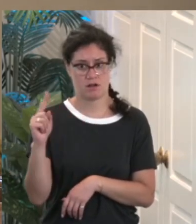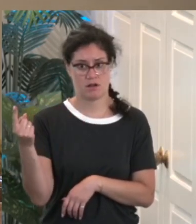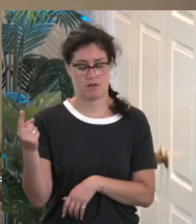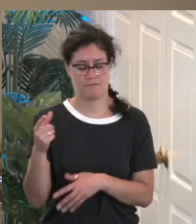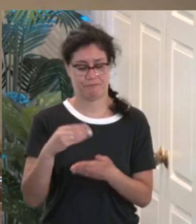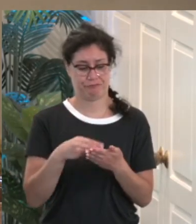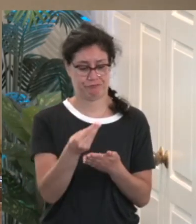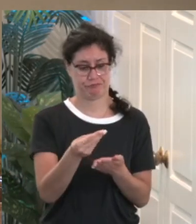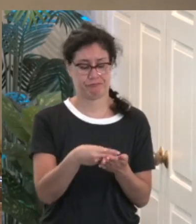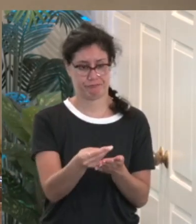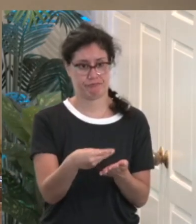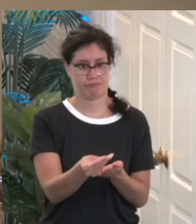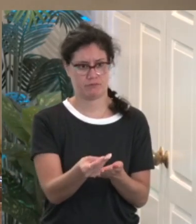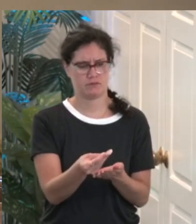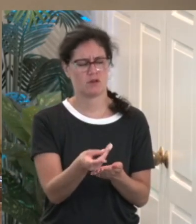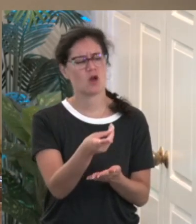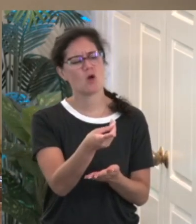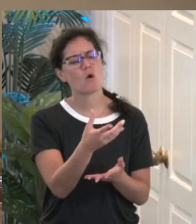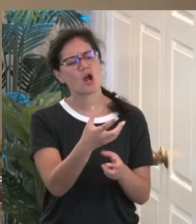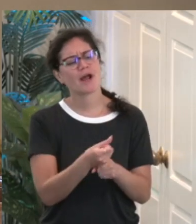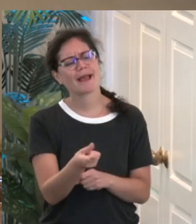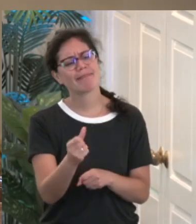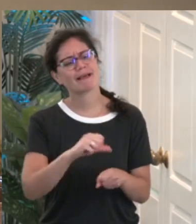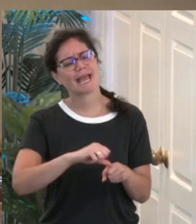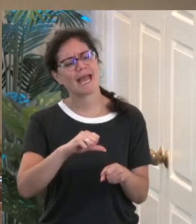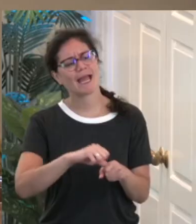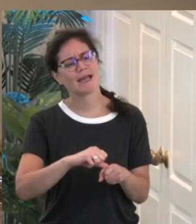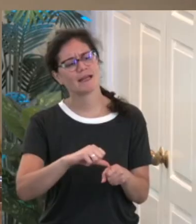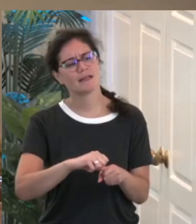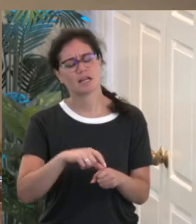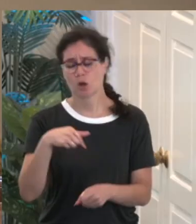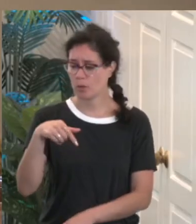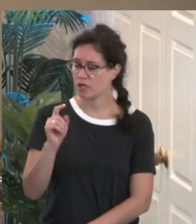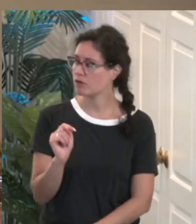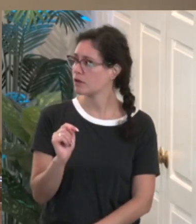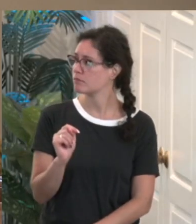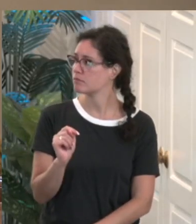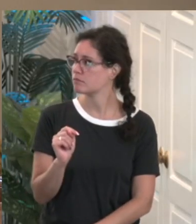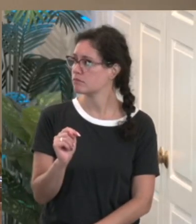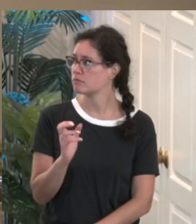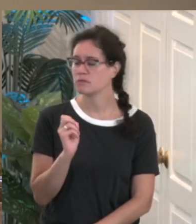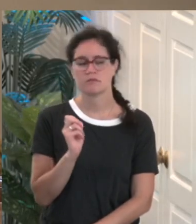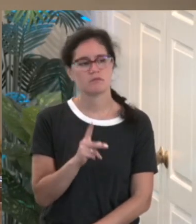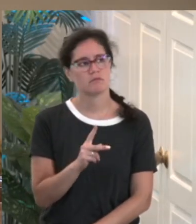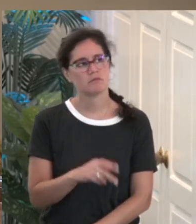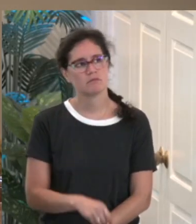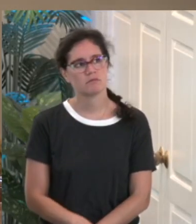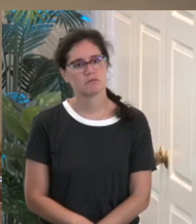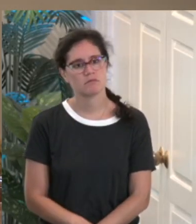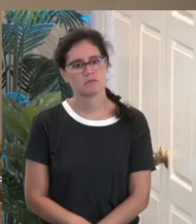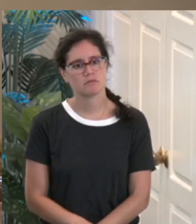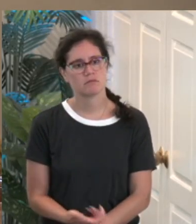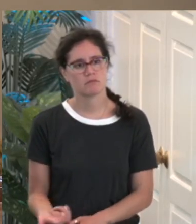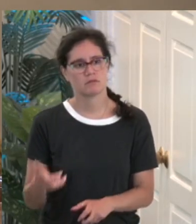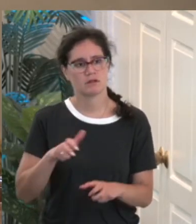him. And I said, where are you going to get the gas? He said, Quick Trip. I said, okay. So we got in